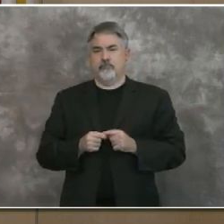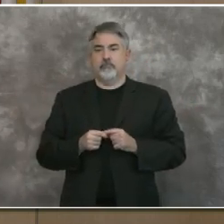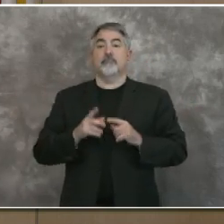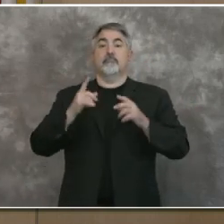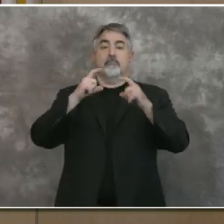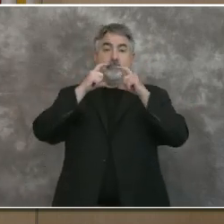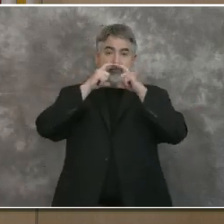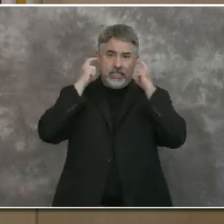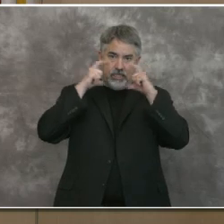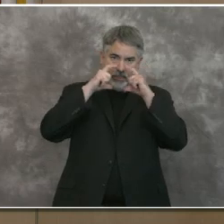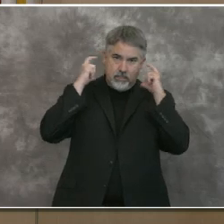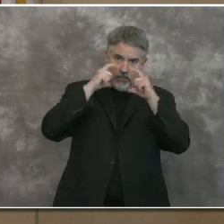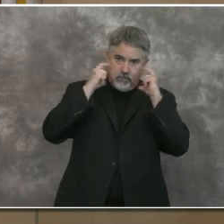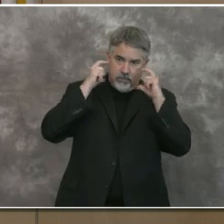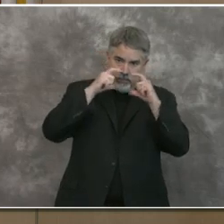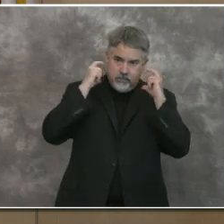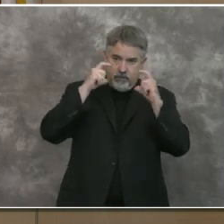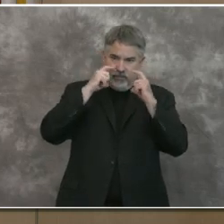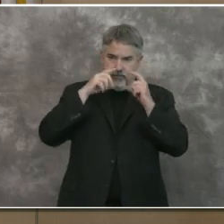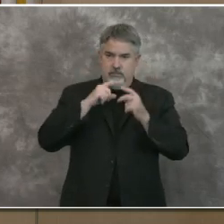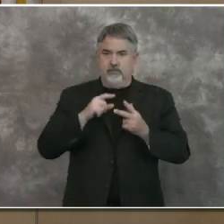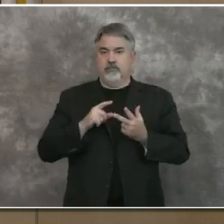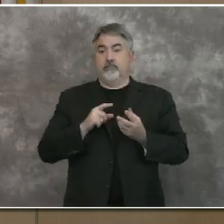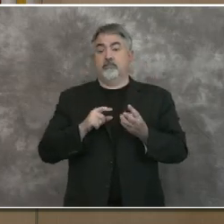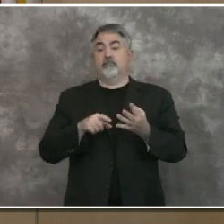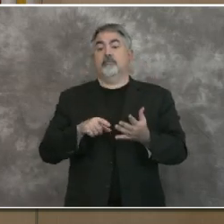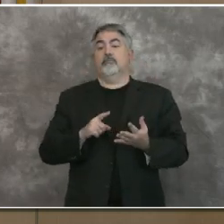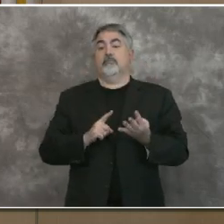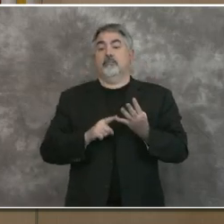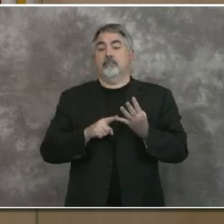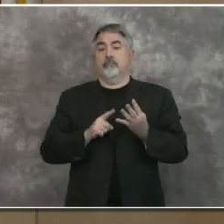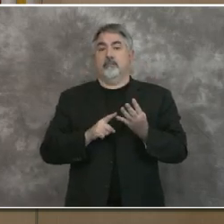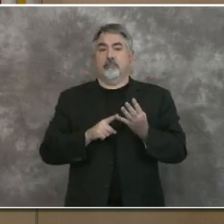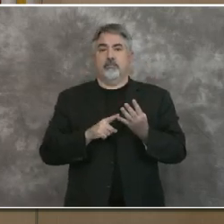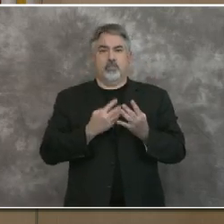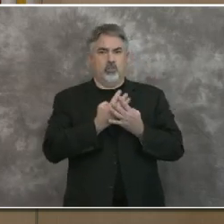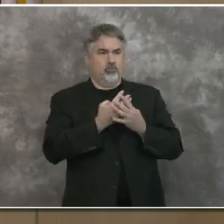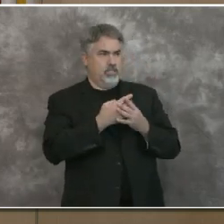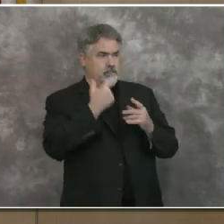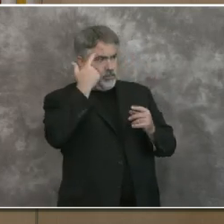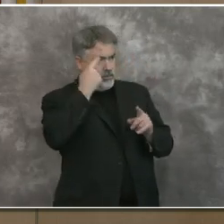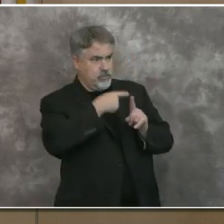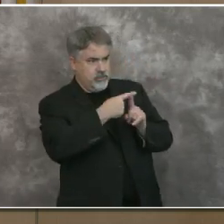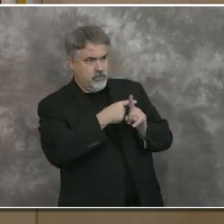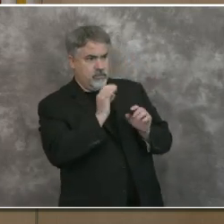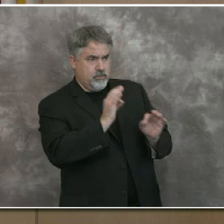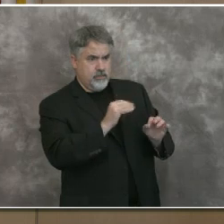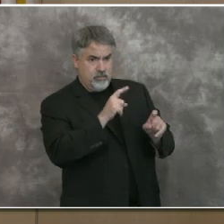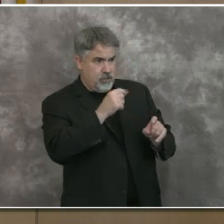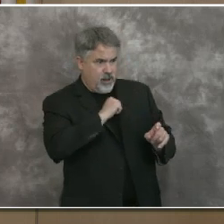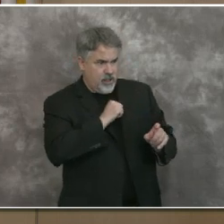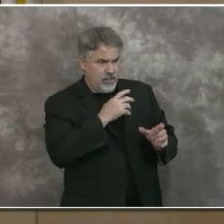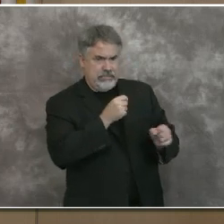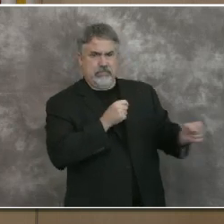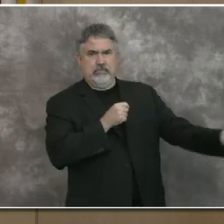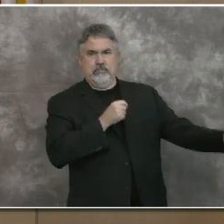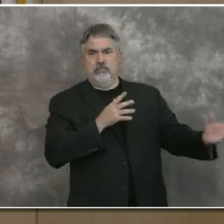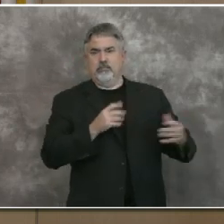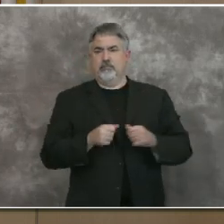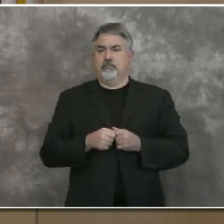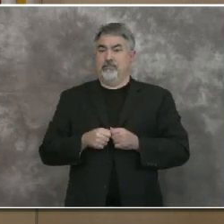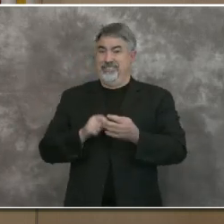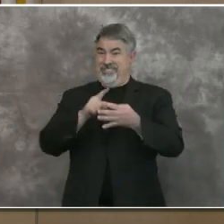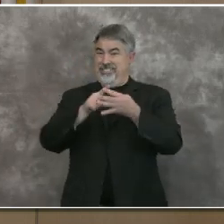And the last is screening. We have included the guidance on screening in the social